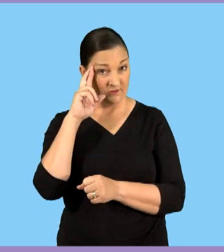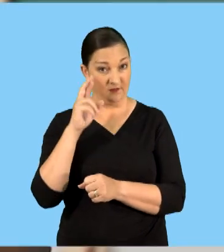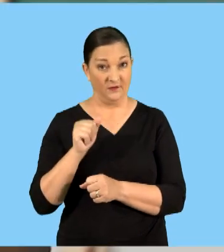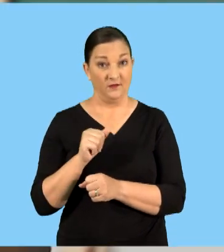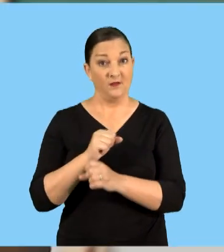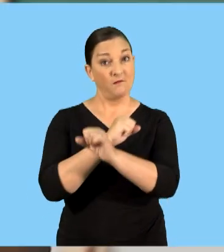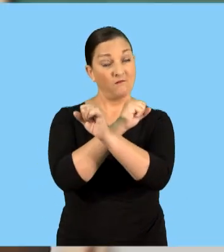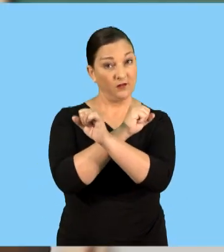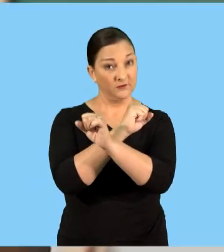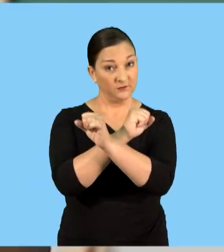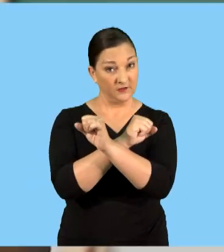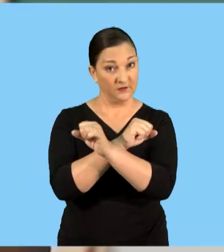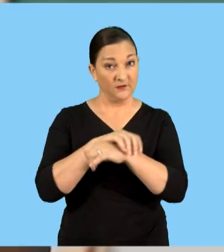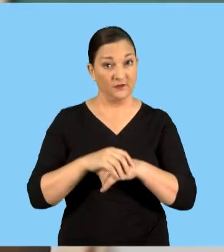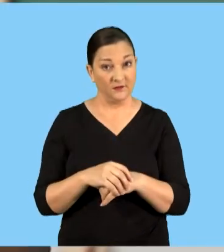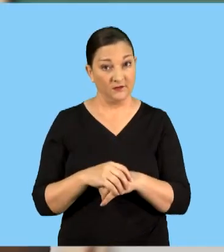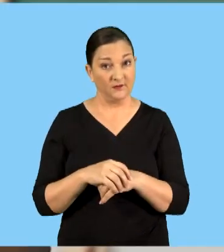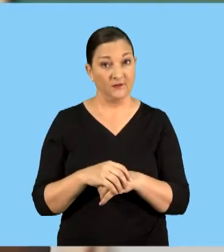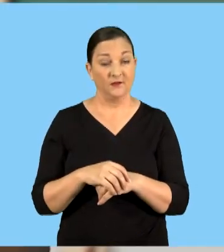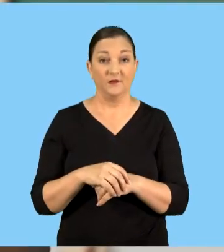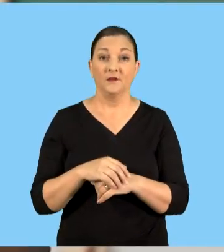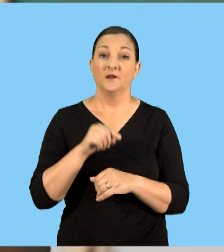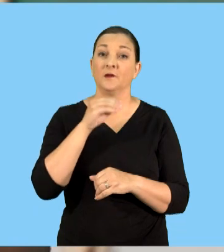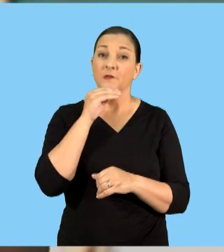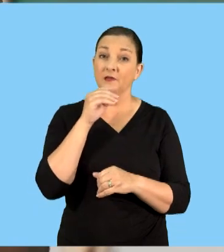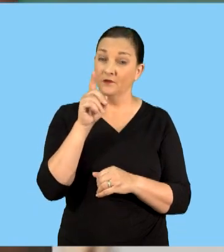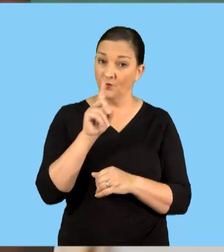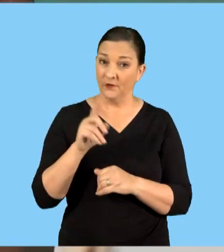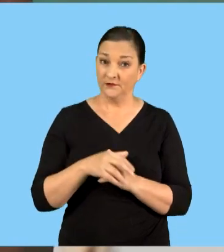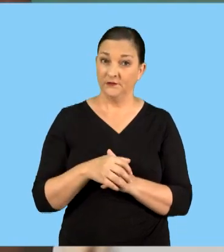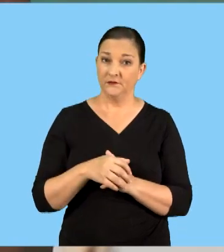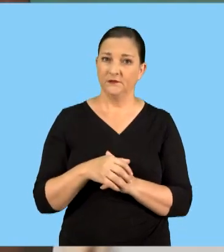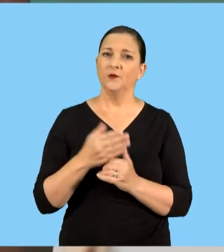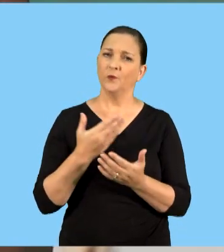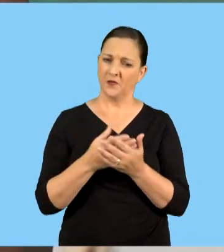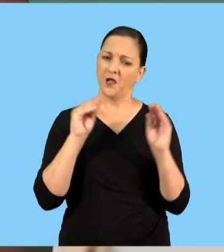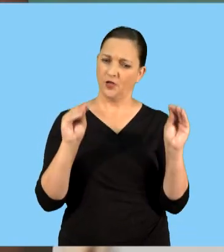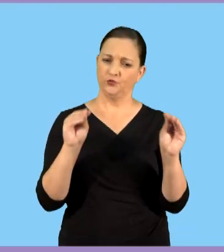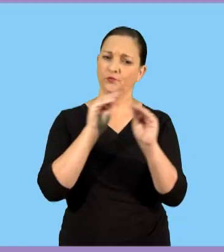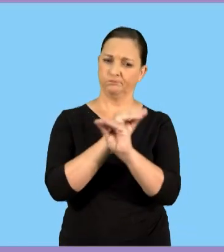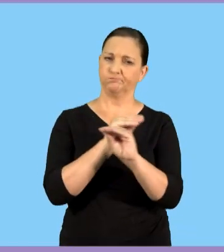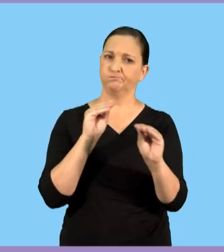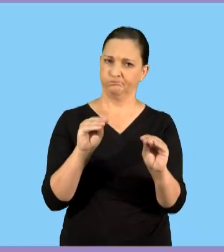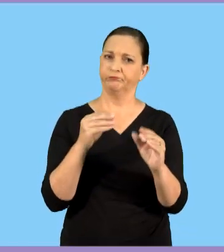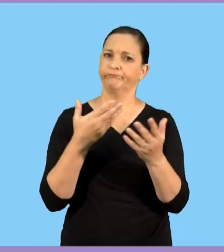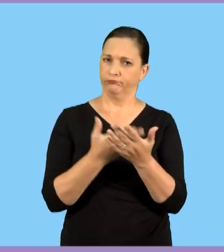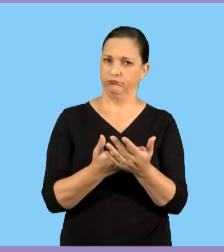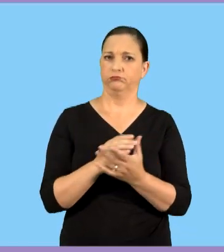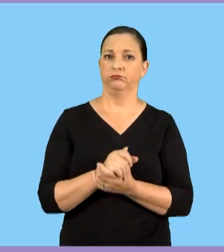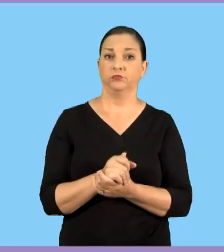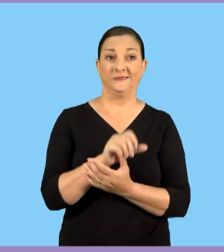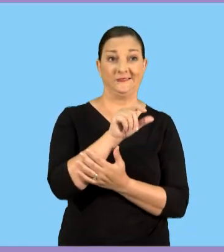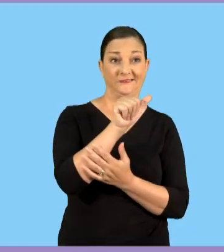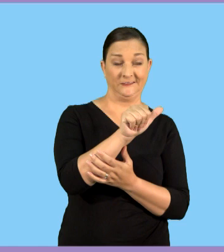here is that multiplication is commutative. So this means that we can swap them around. So